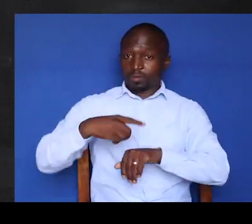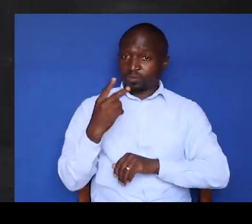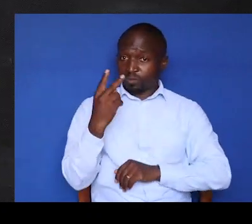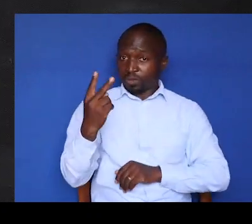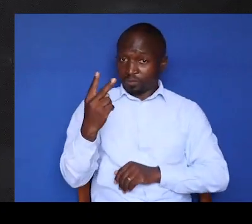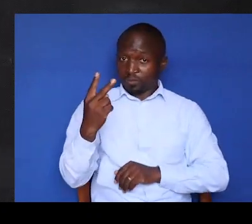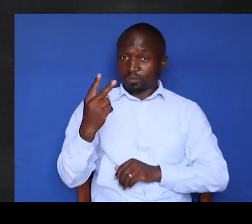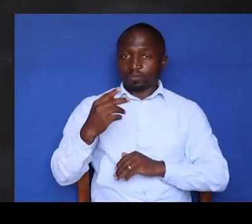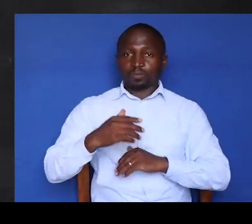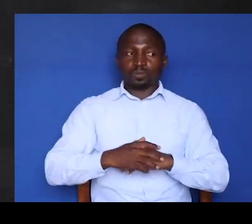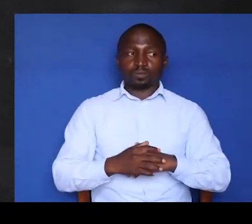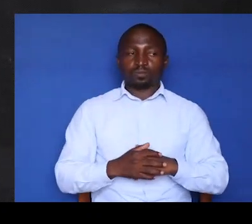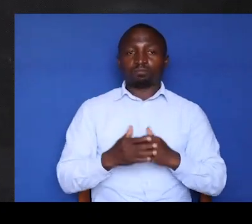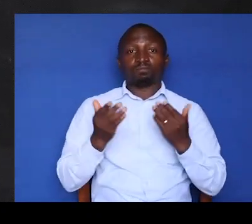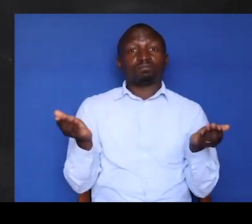high water.